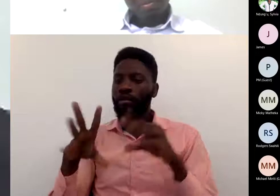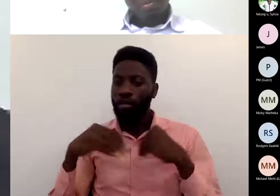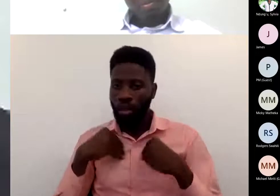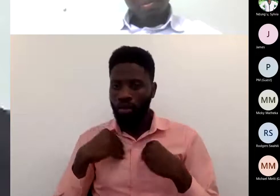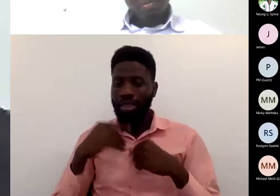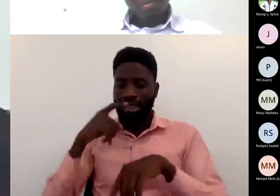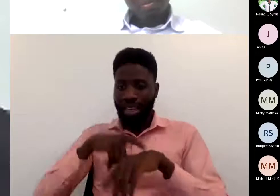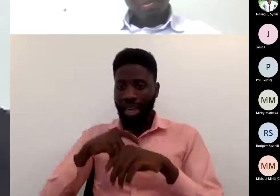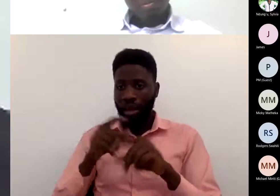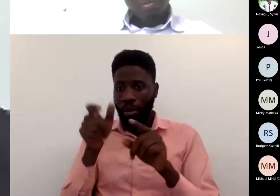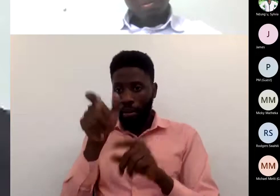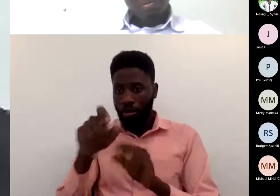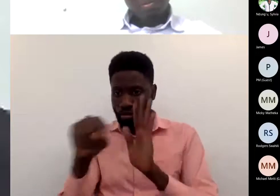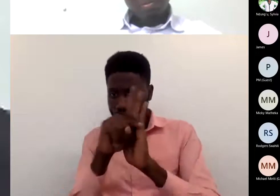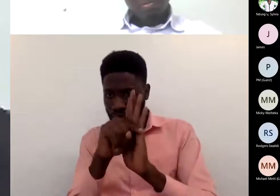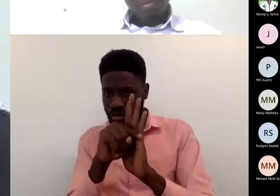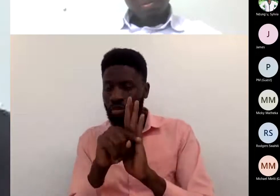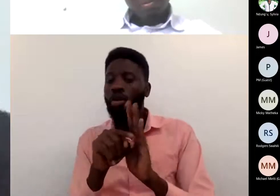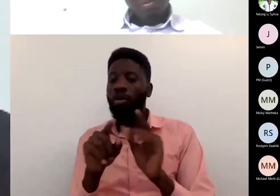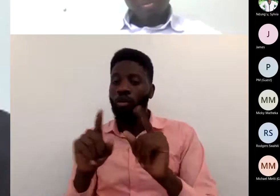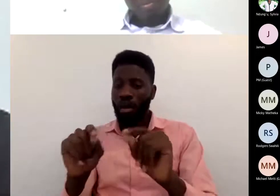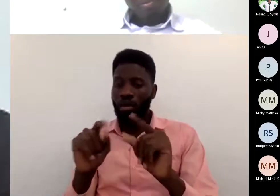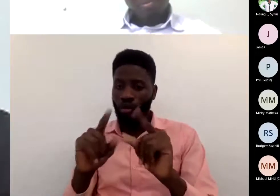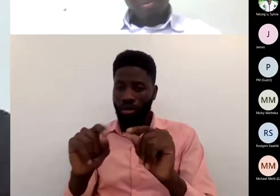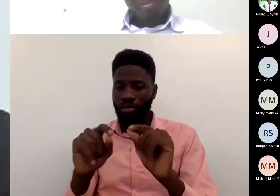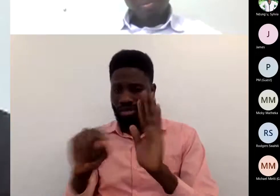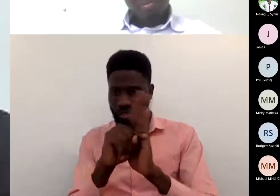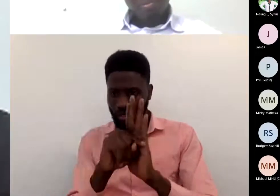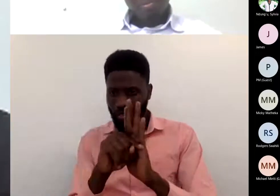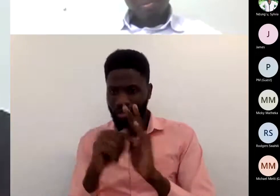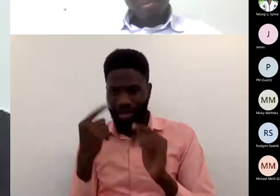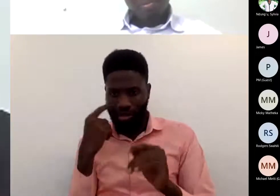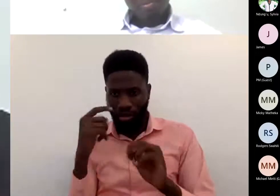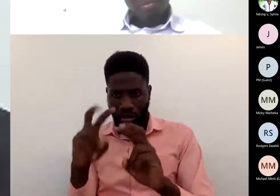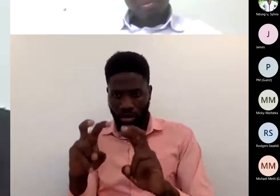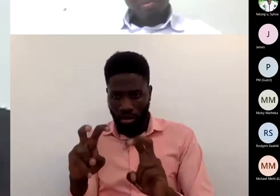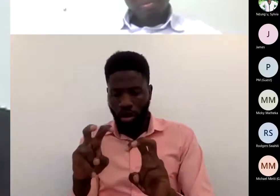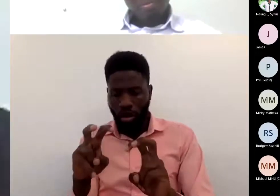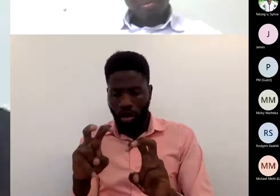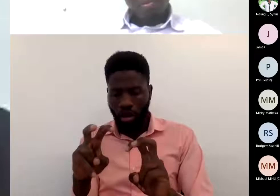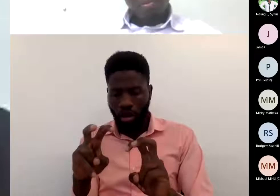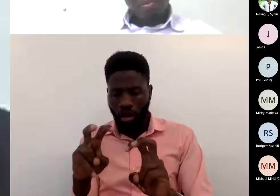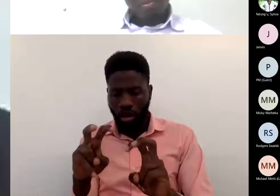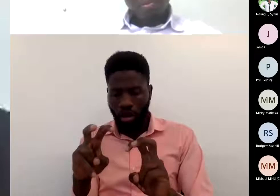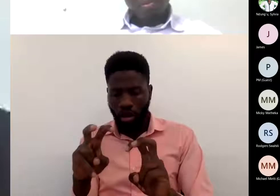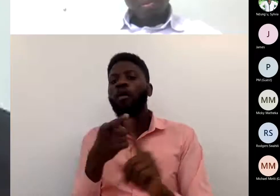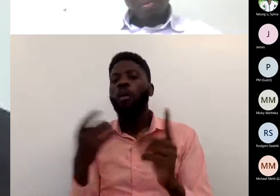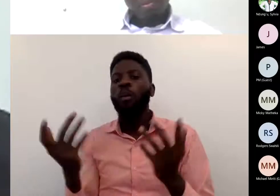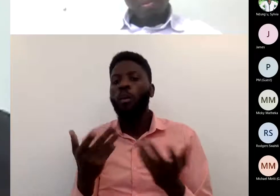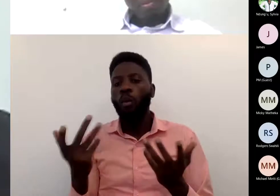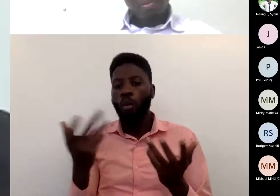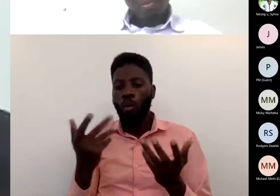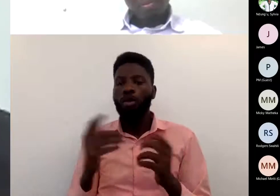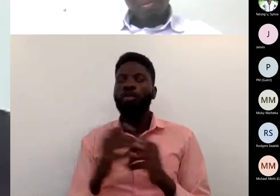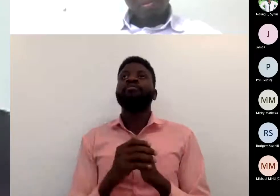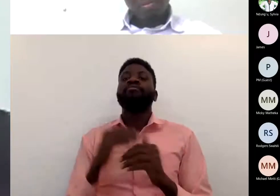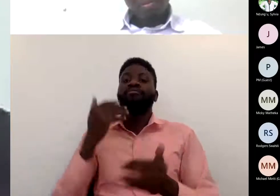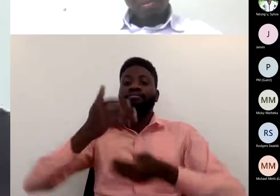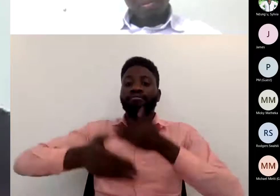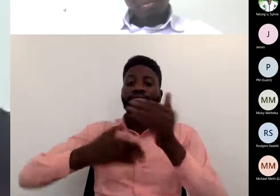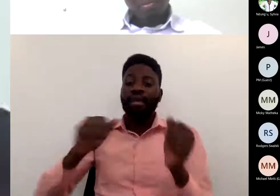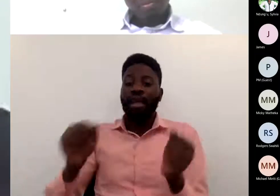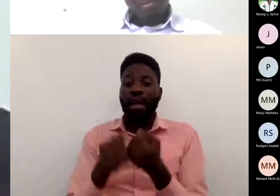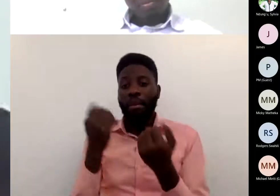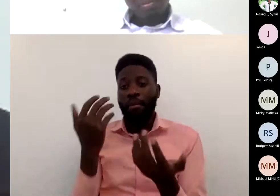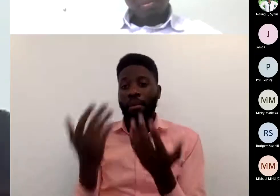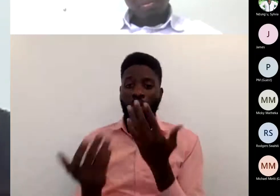someone criticizes you. Find out where's that coming from, right? Most of the time, it will either be an issue of